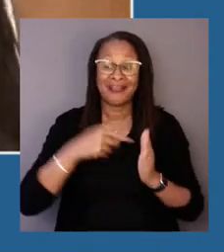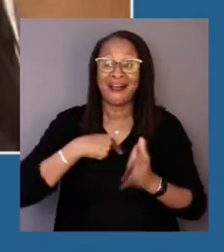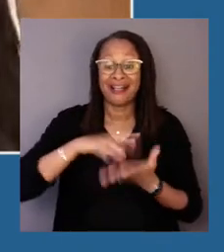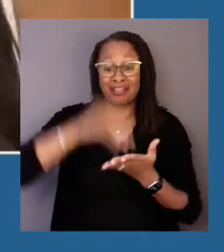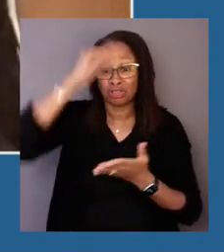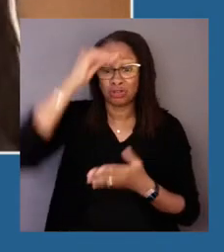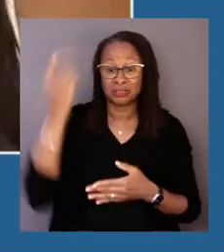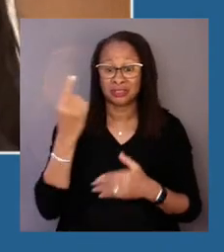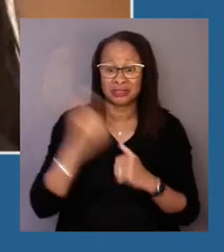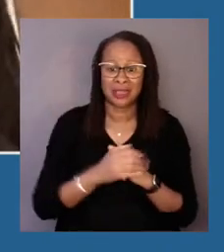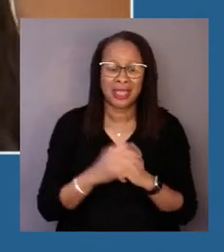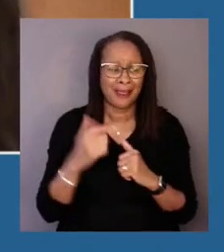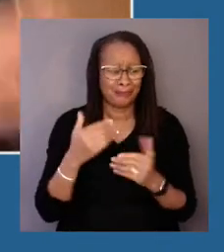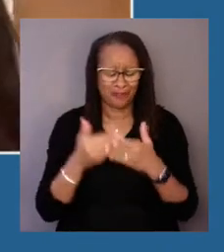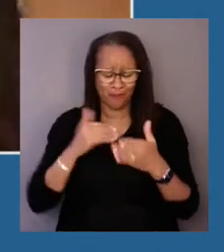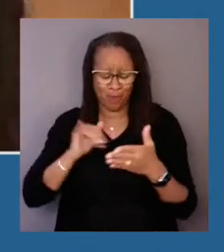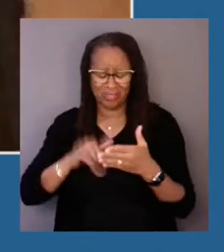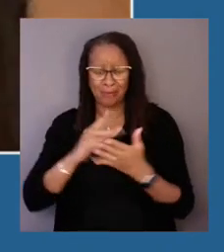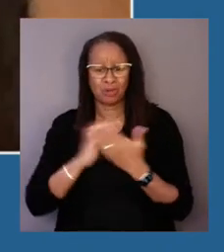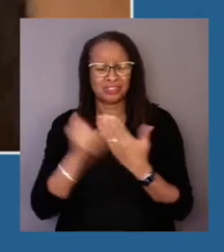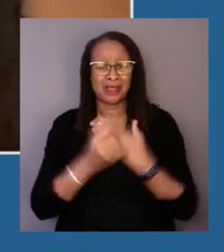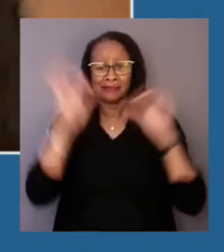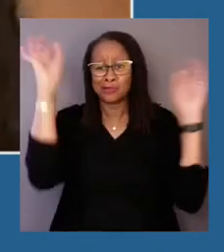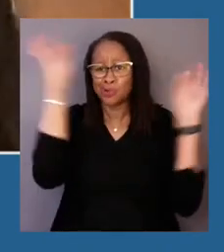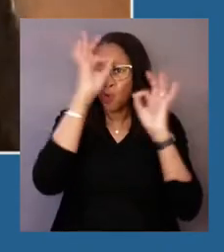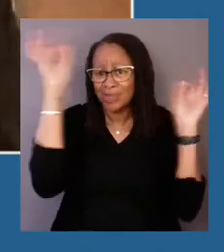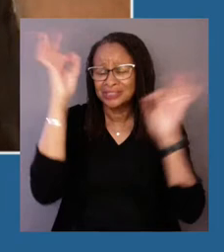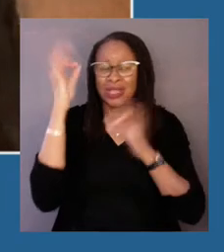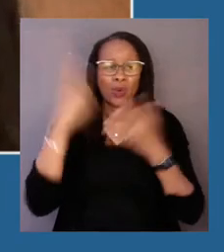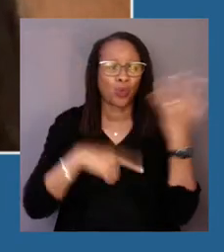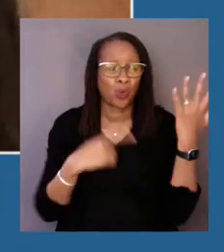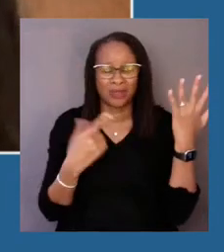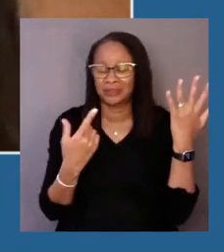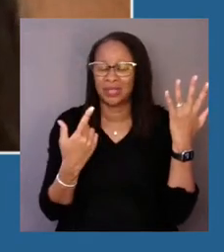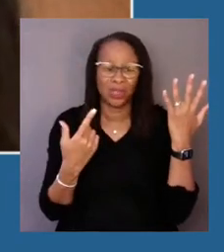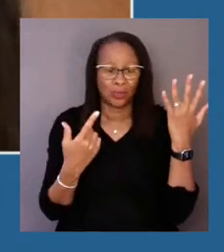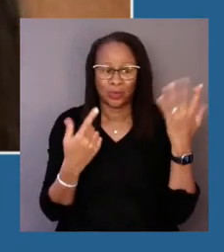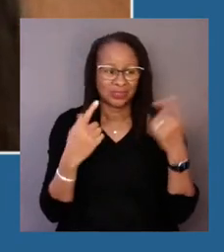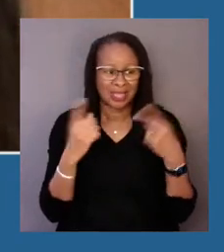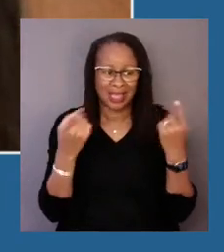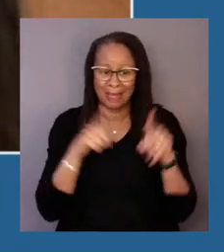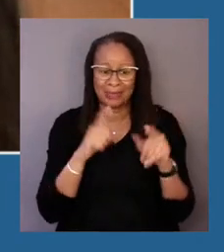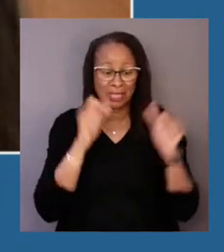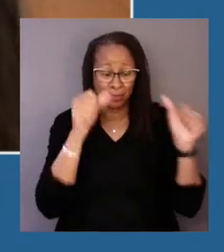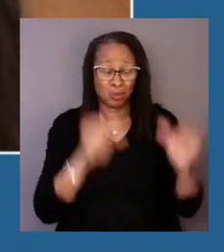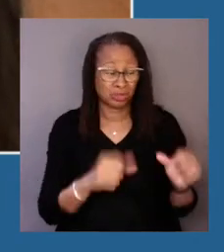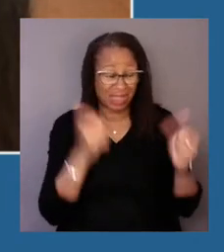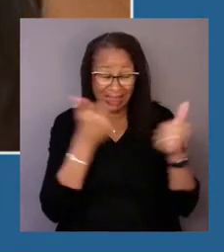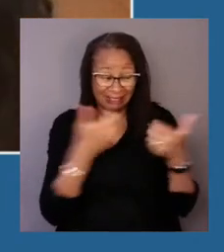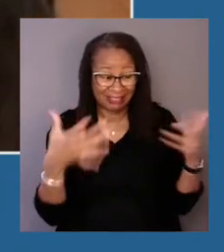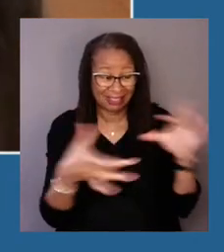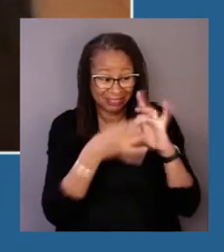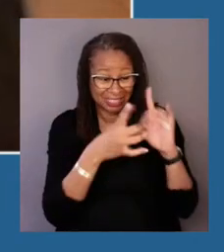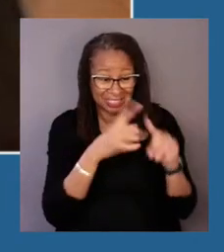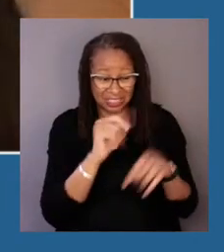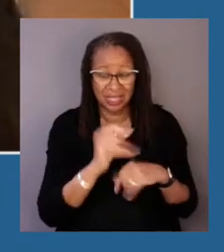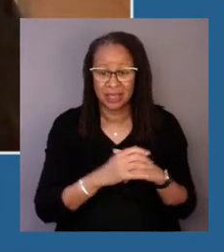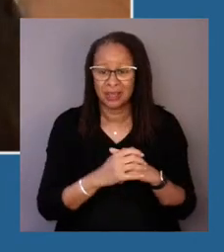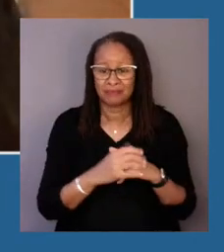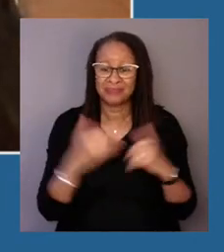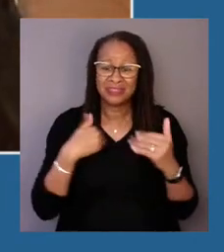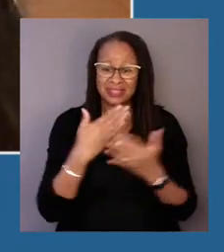clue about anything to do with anything that is depicted on this poster. I don't think that I fully grasped it. I had some idea